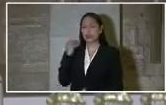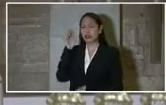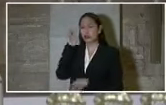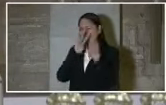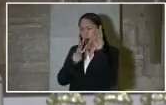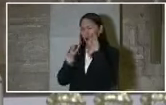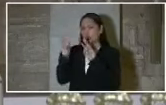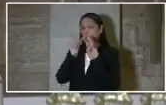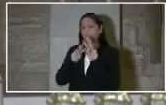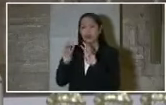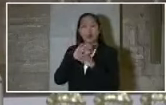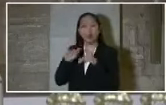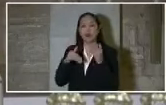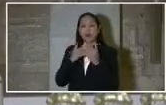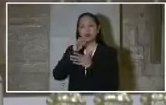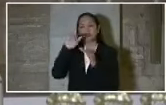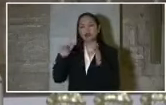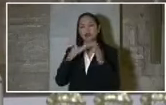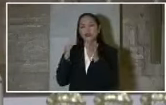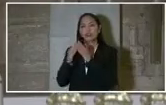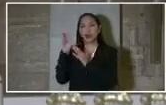all Jerusalem with him.